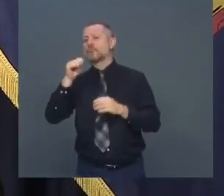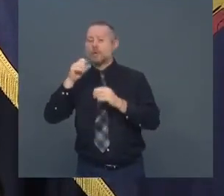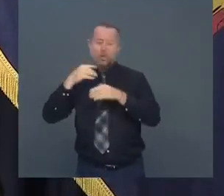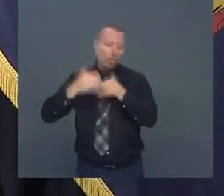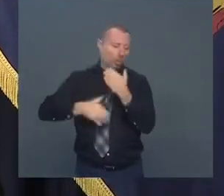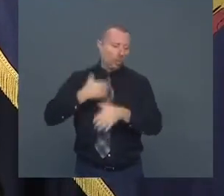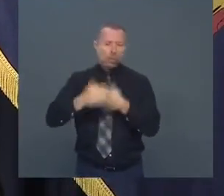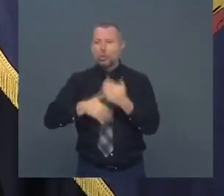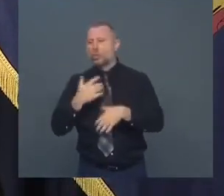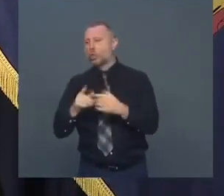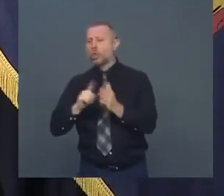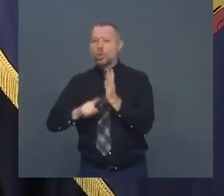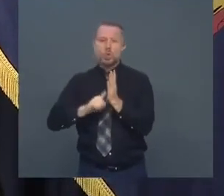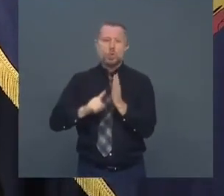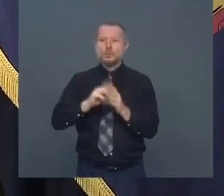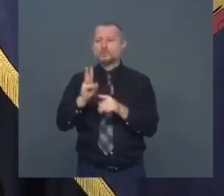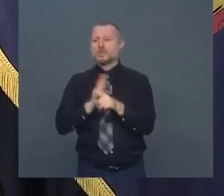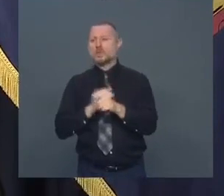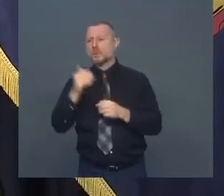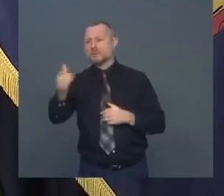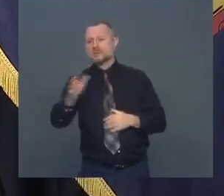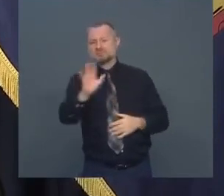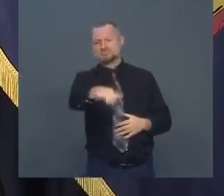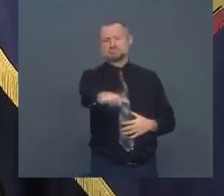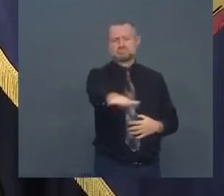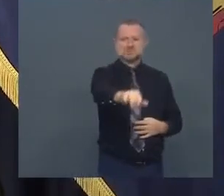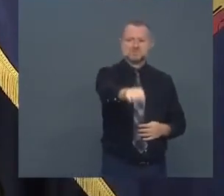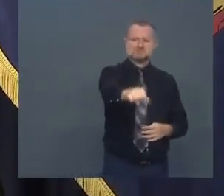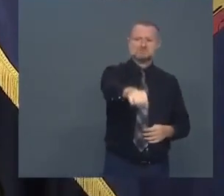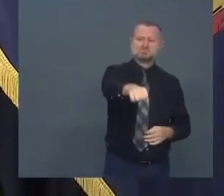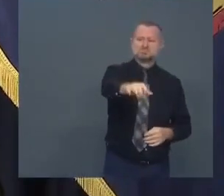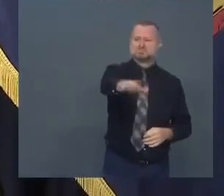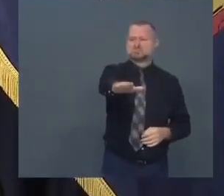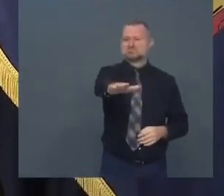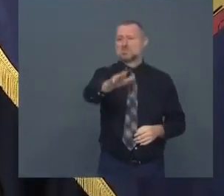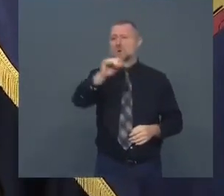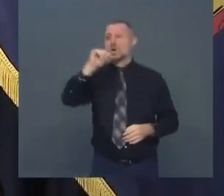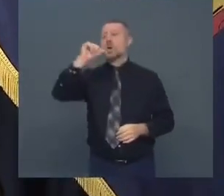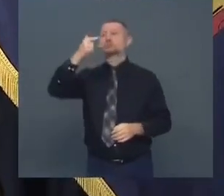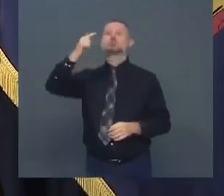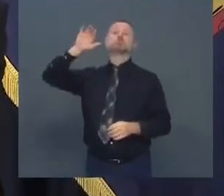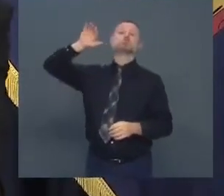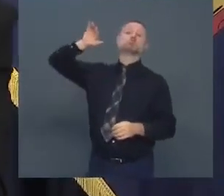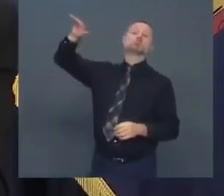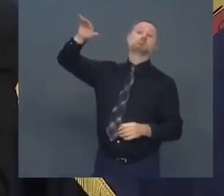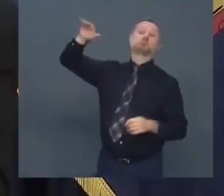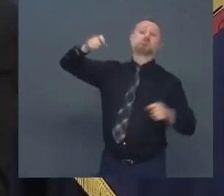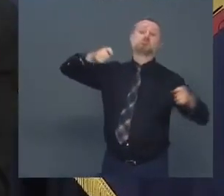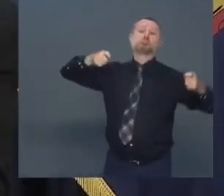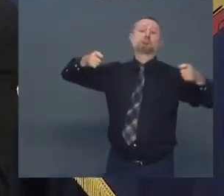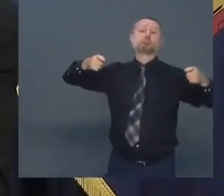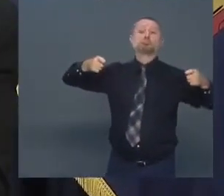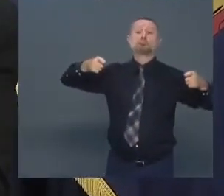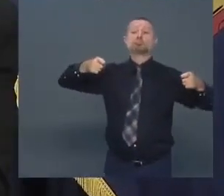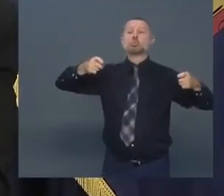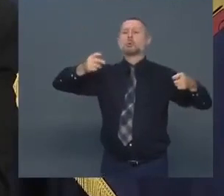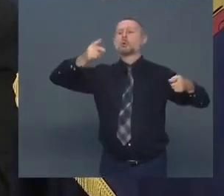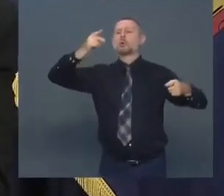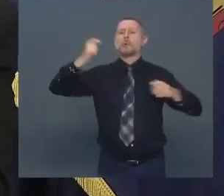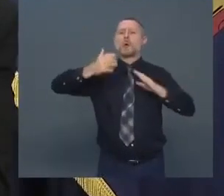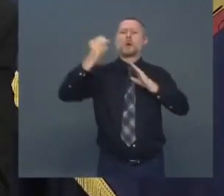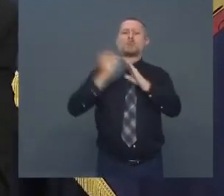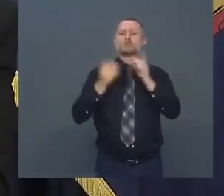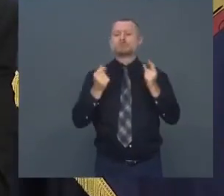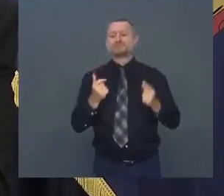can New Yeah, Yorkers do you build understand how it confidence? works? The Attorney General's jurisdiction is automatic. I signed an executive order 5 years